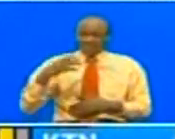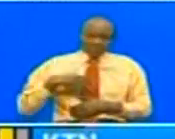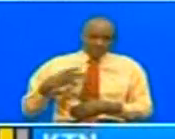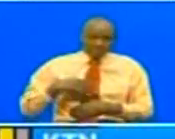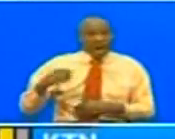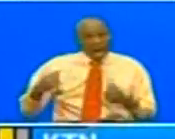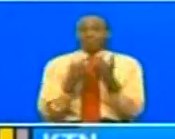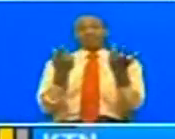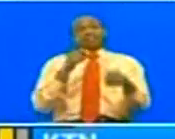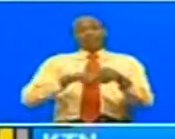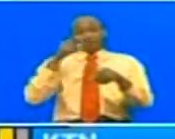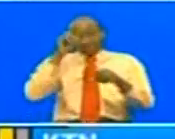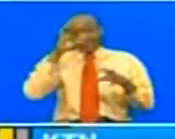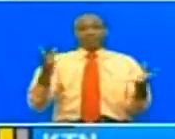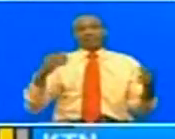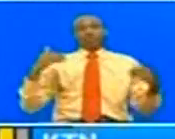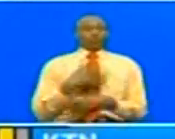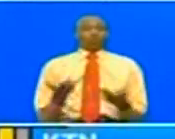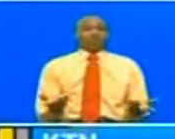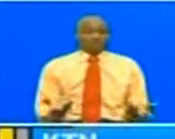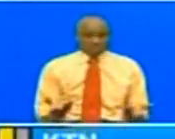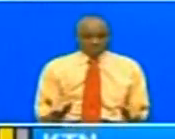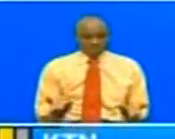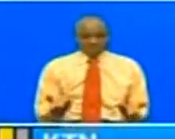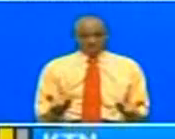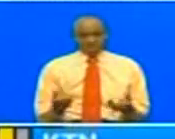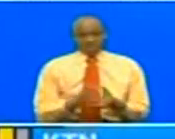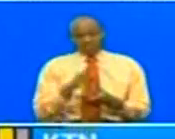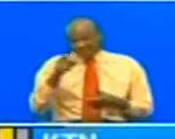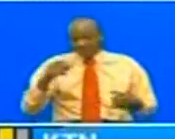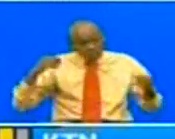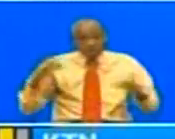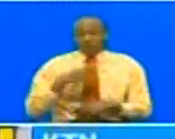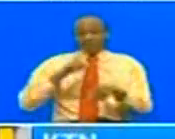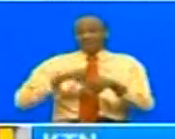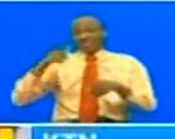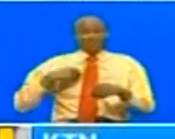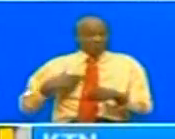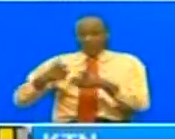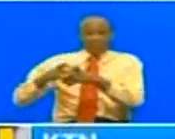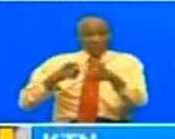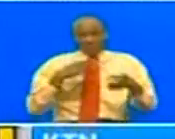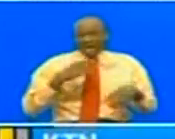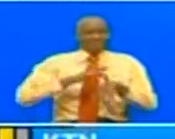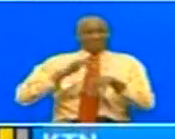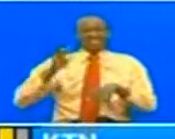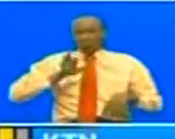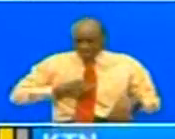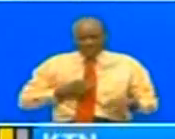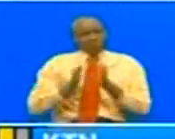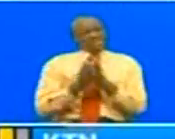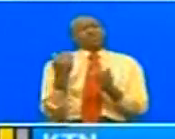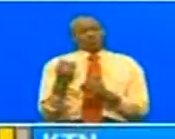first raid, so it's like they know how it happens, just that they were ambushed, and it really affected women and